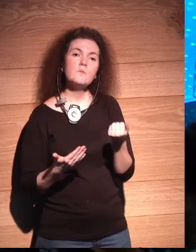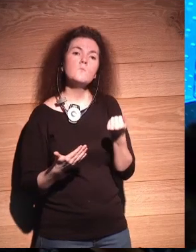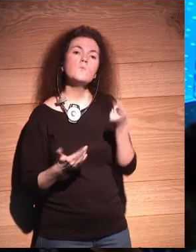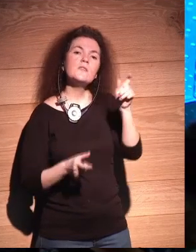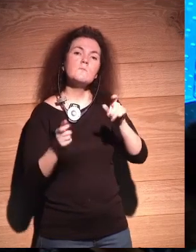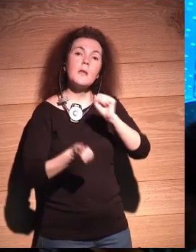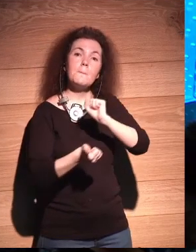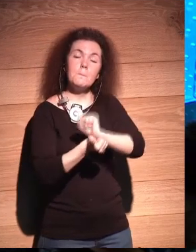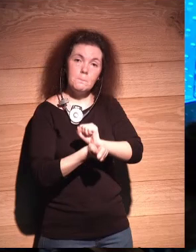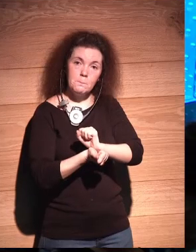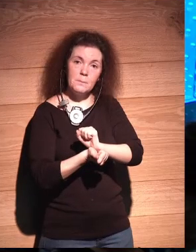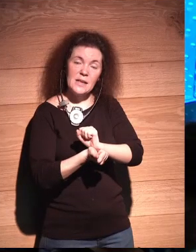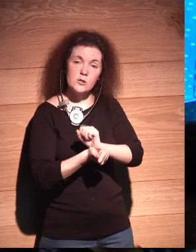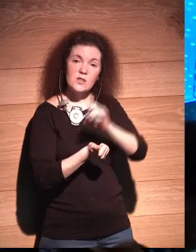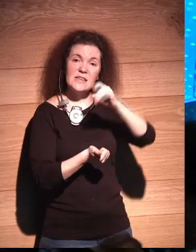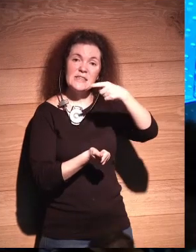were standing on the street